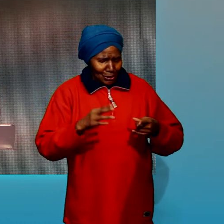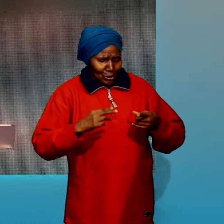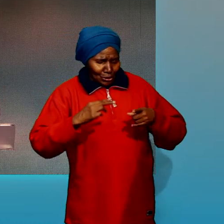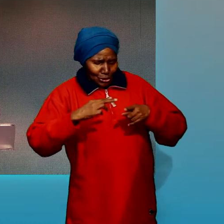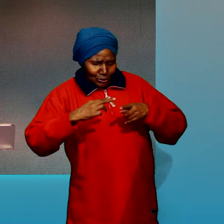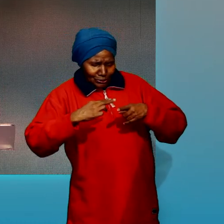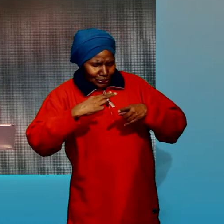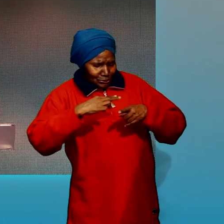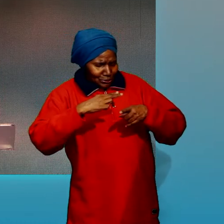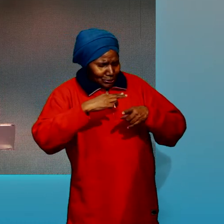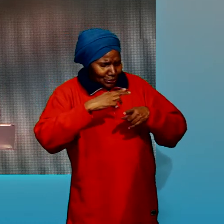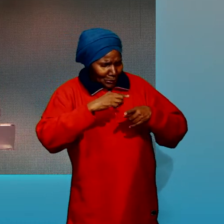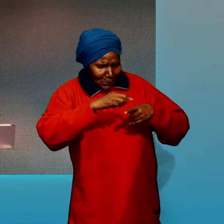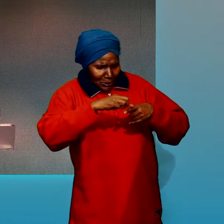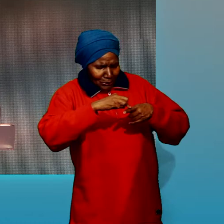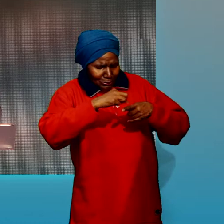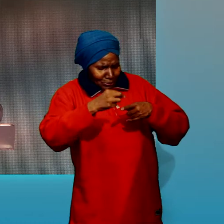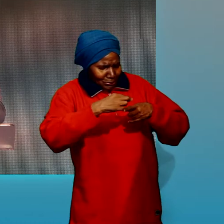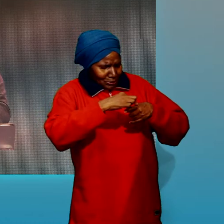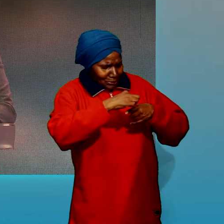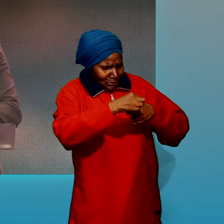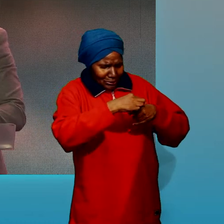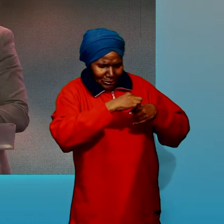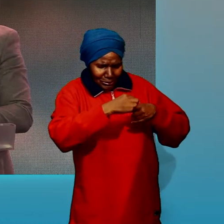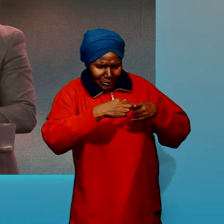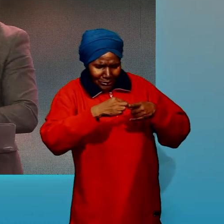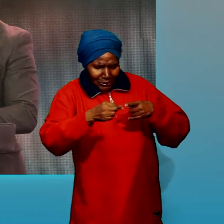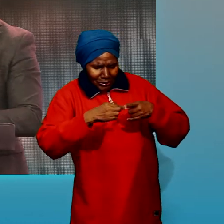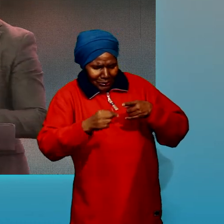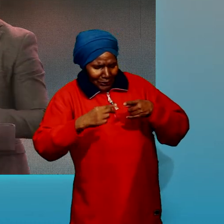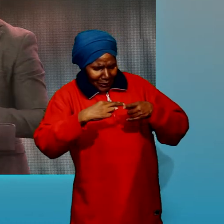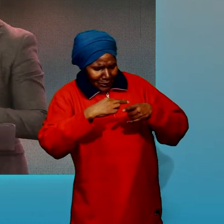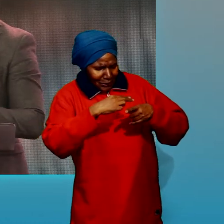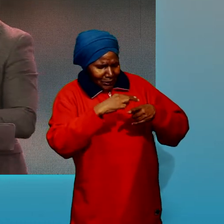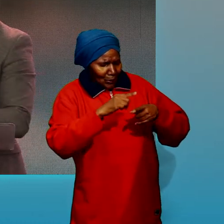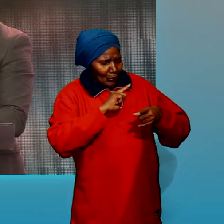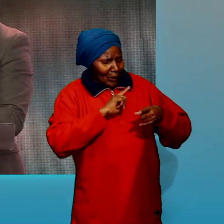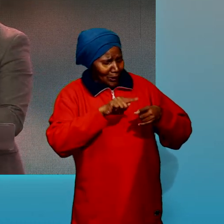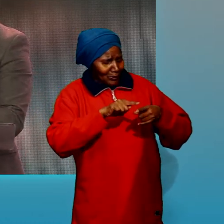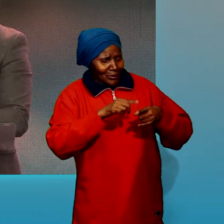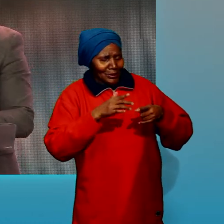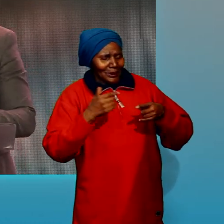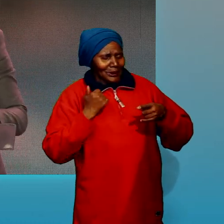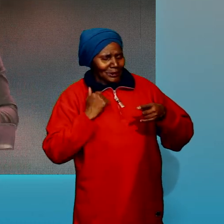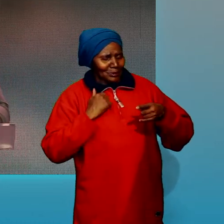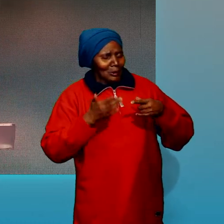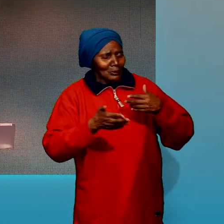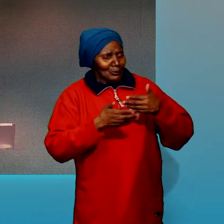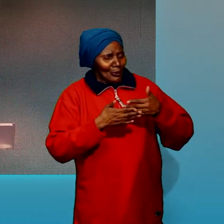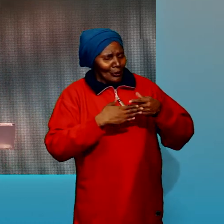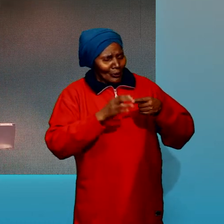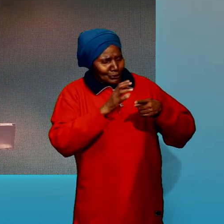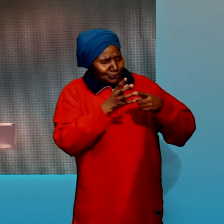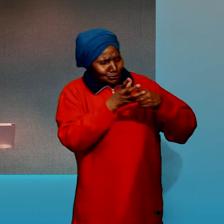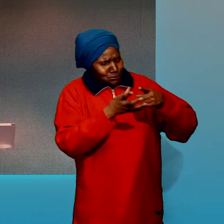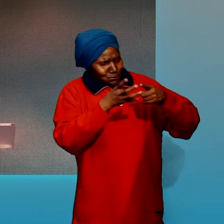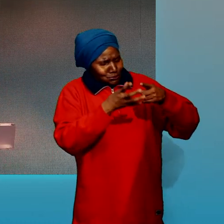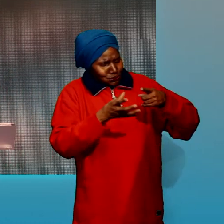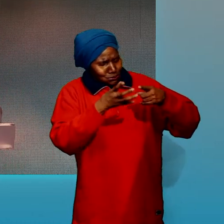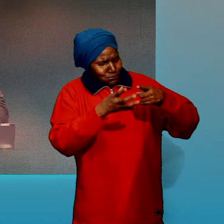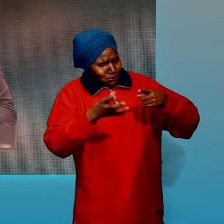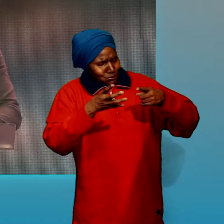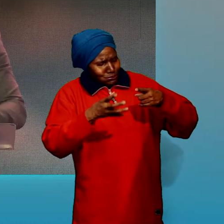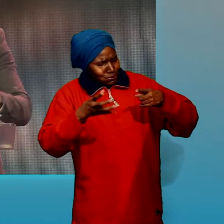They cleanse the branches to produce more fruit. But if you've ever been cut back in your life, if you've ever been pruned in your life, it can